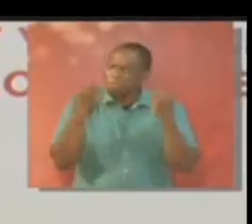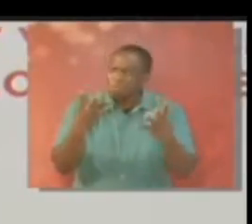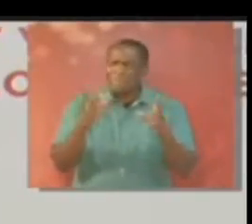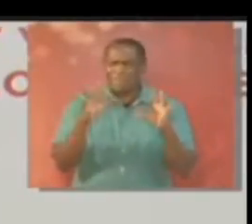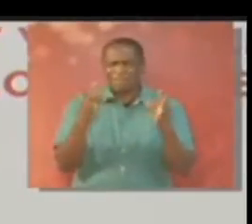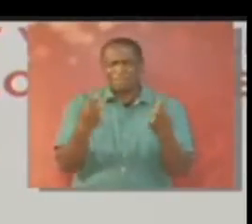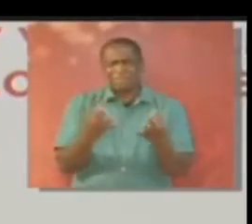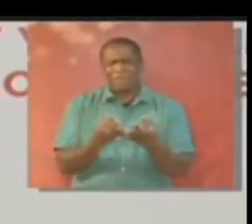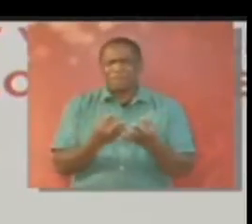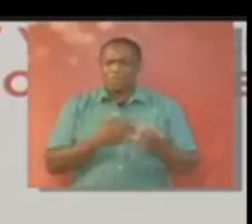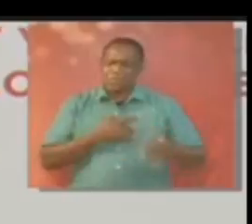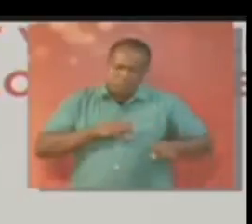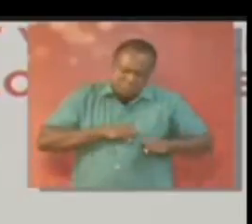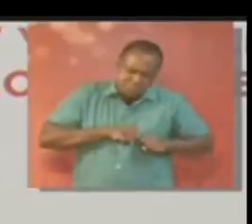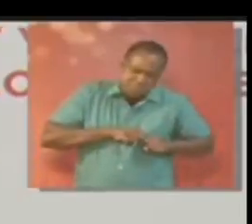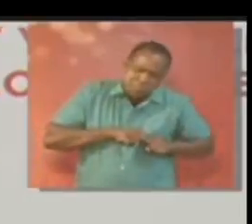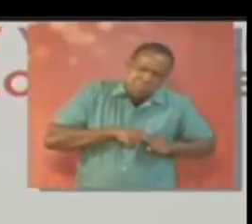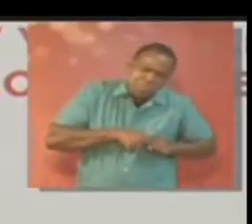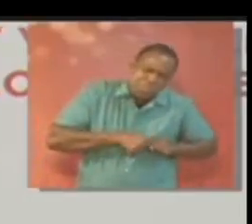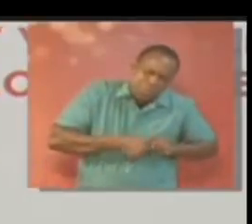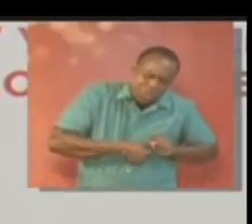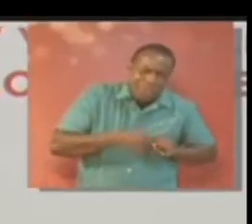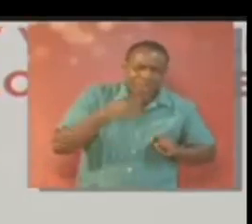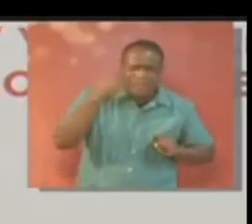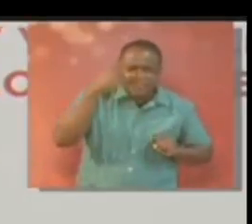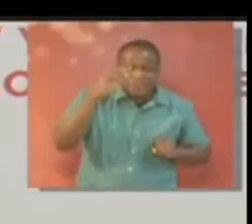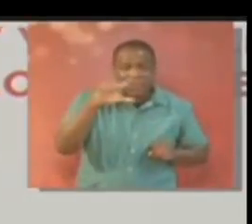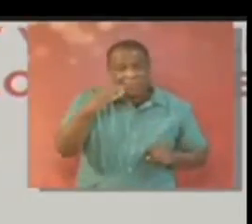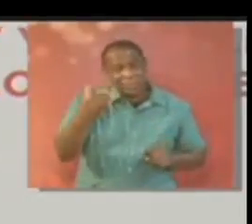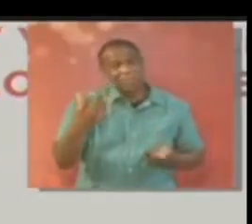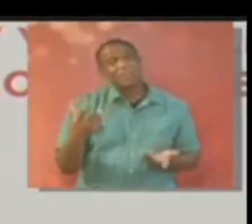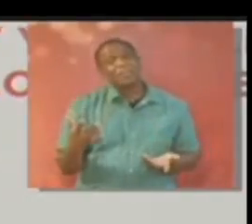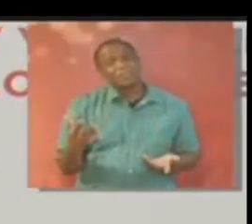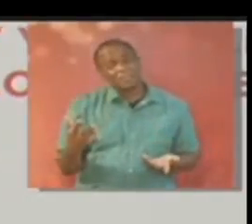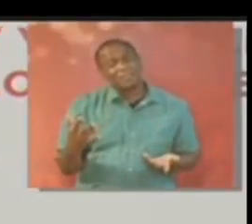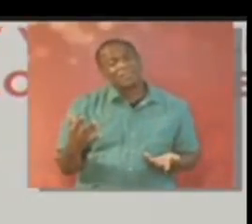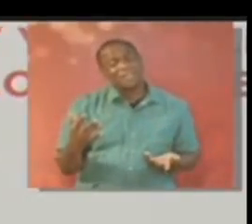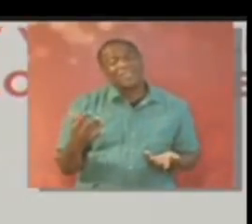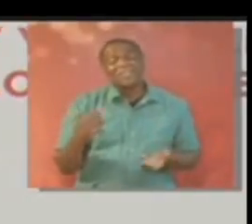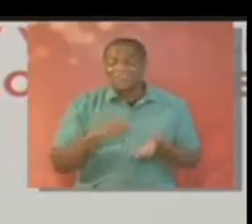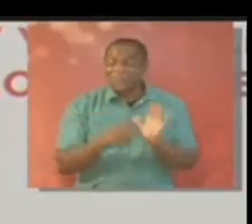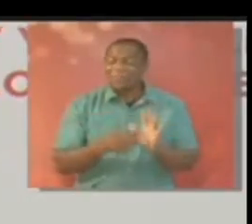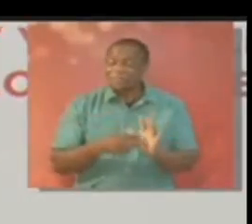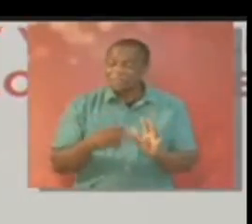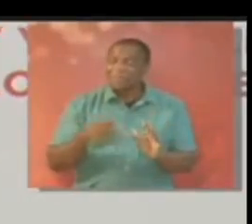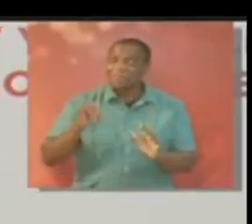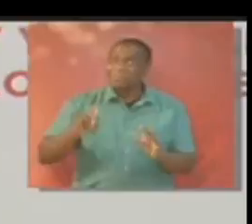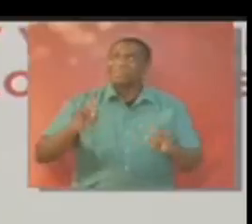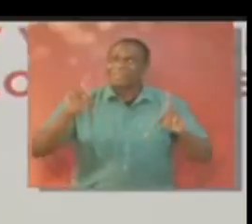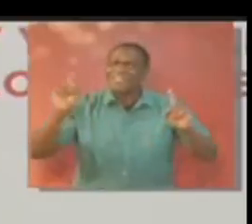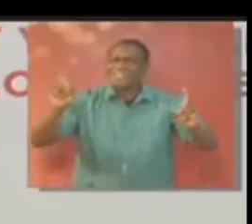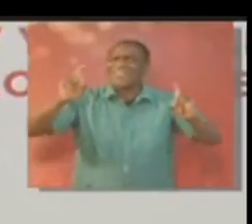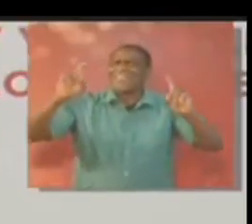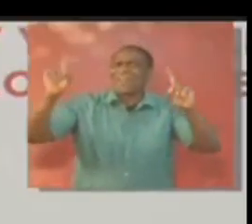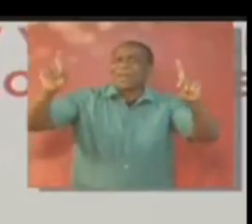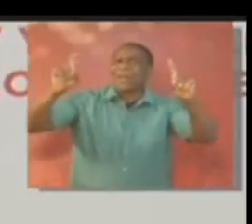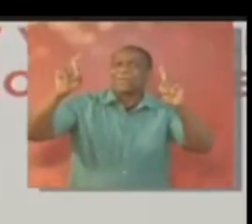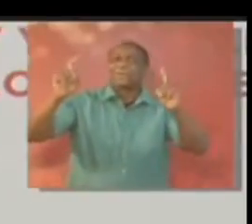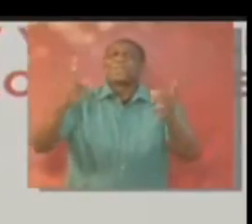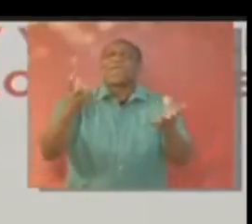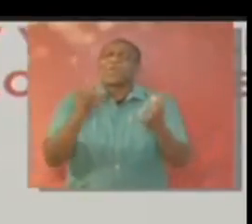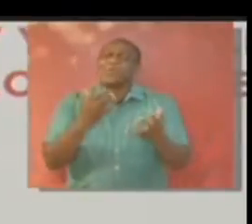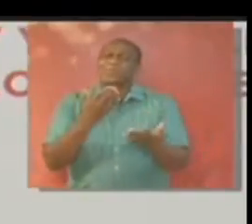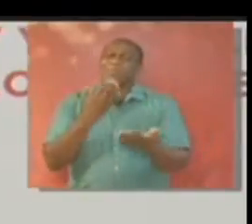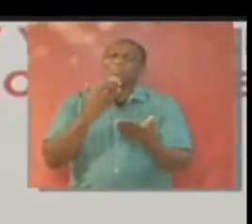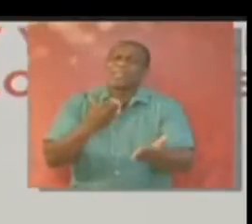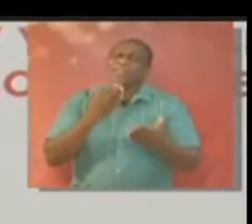some still are, but in smaller numbers. And that is to be celebrated, and I want to thank all 1.4 million